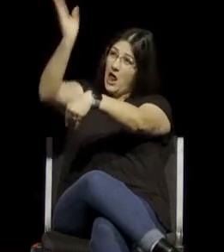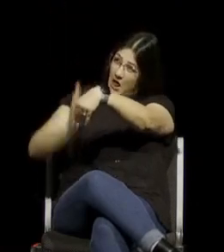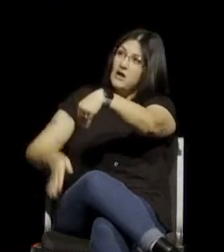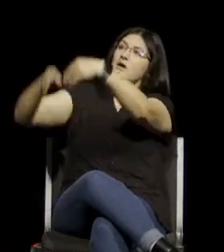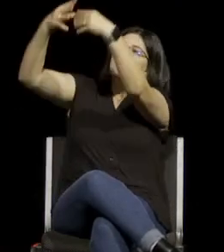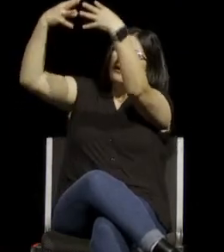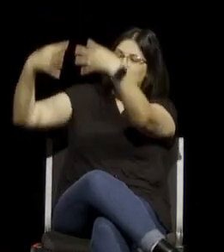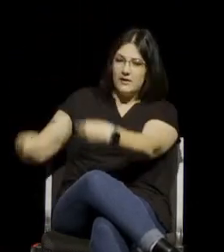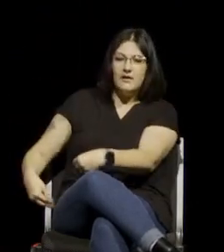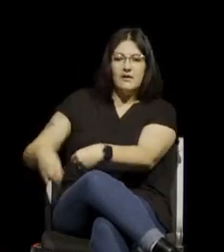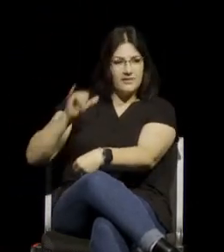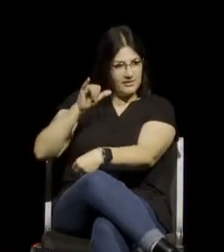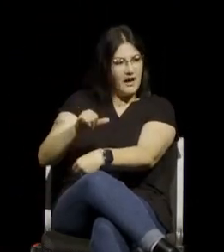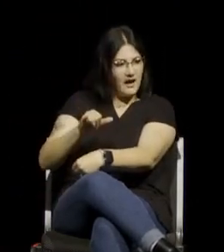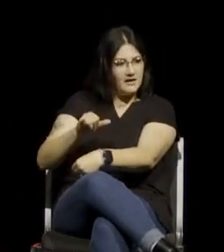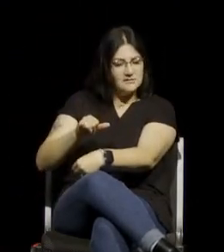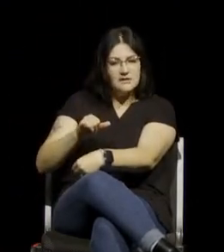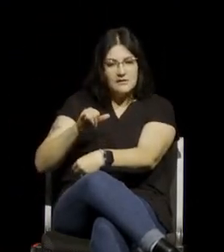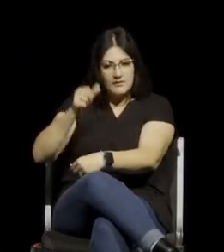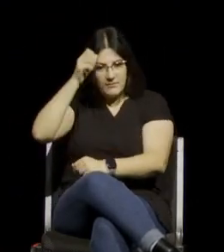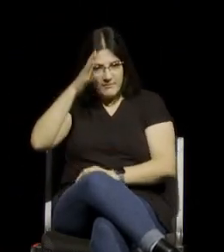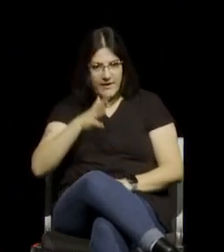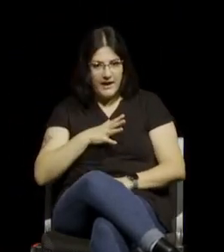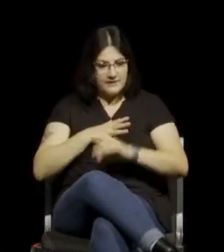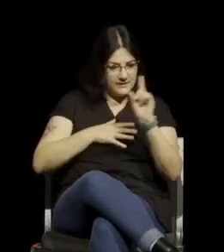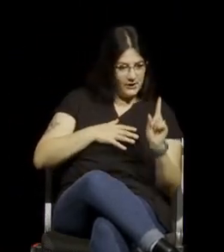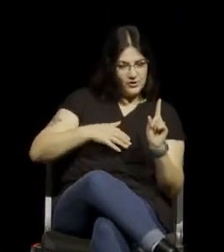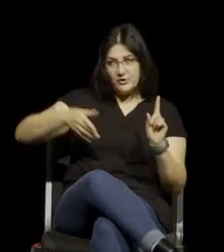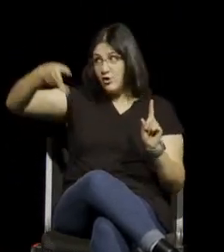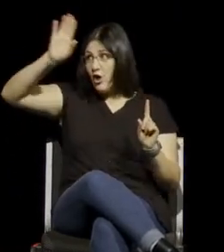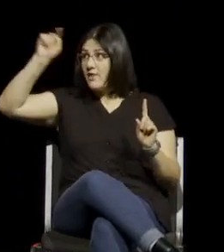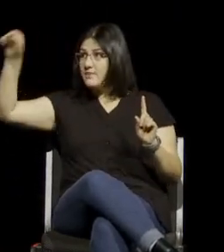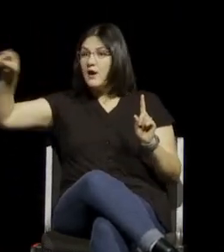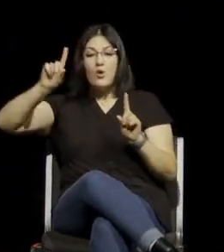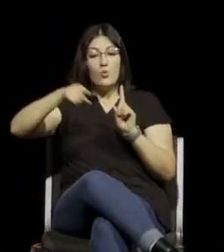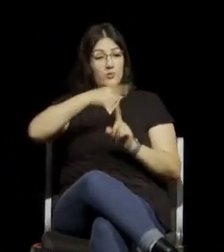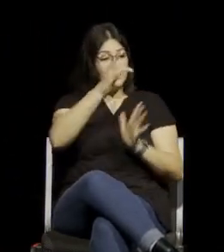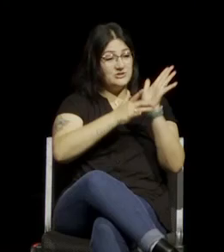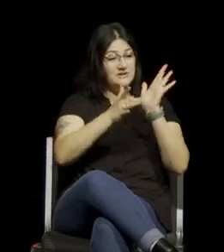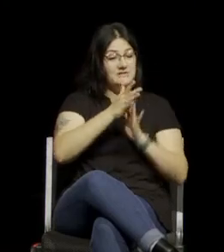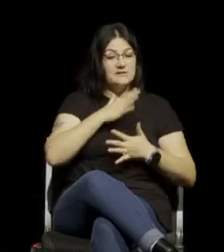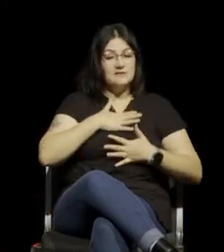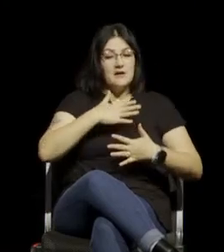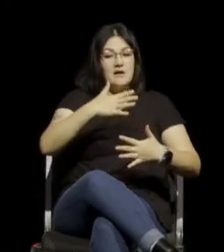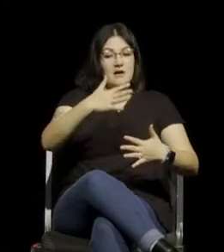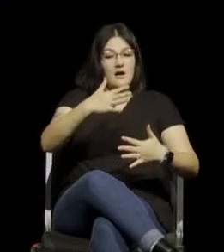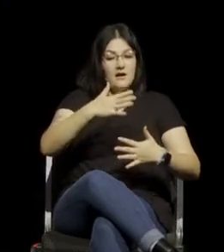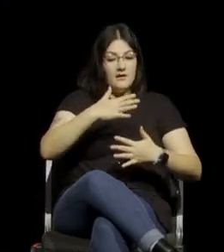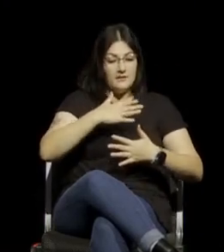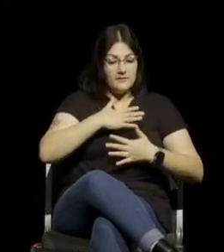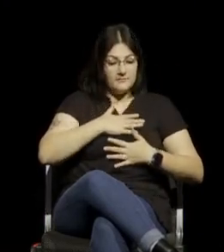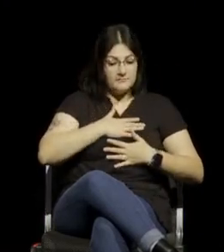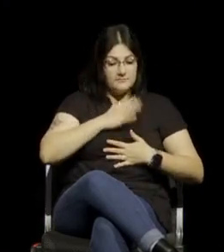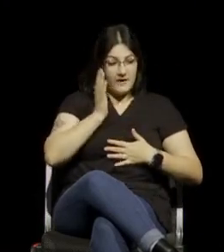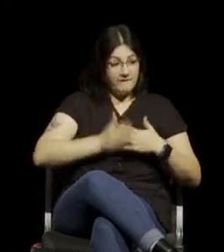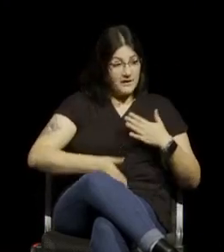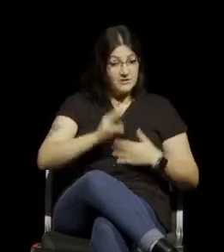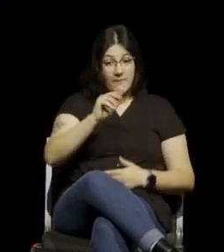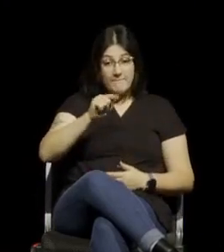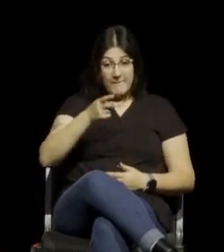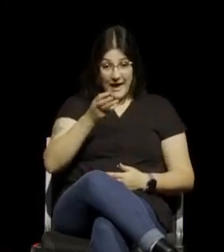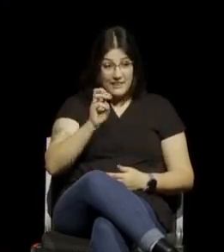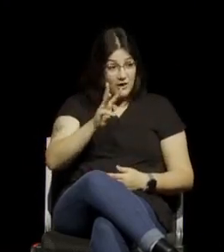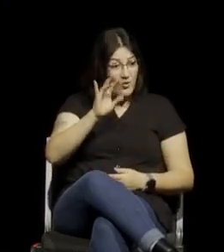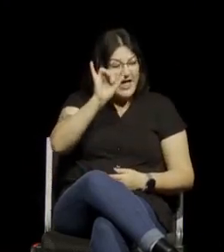kept God's presence on one side and man's sinfulness on the other. When Jesus died on the cross, Matthew 27, verse 51 says this, at